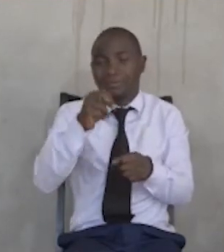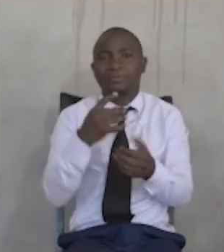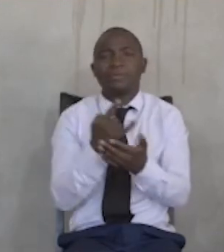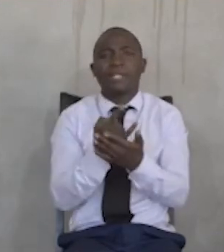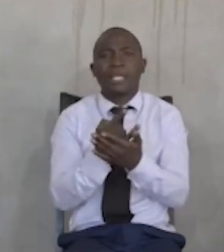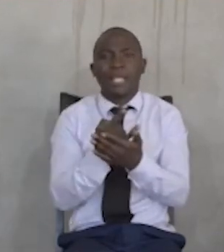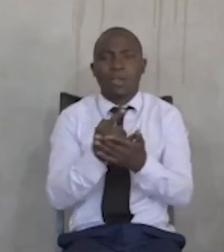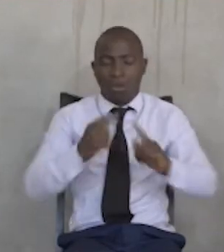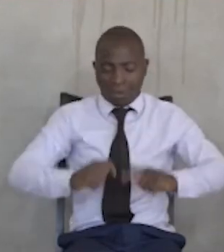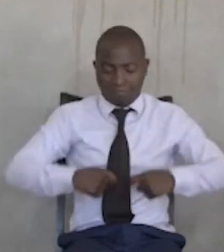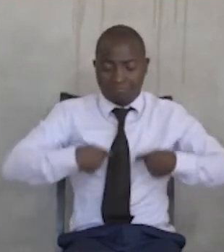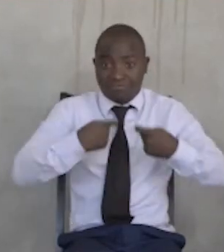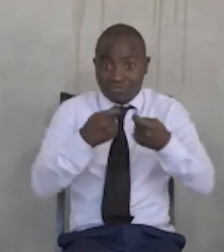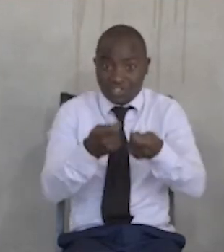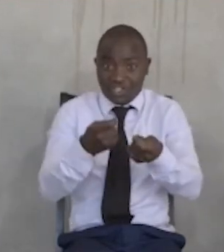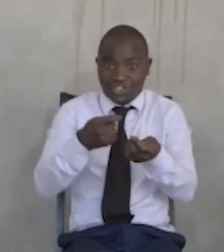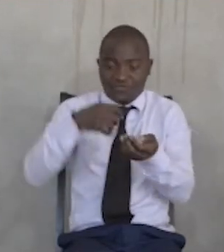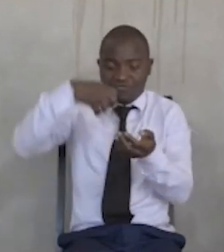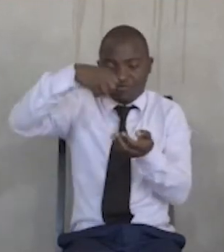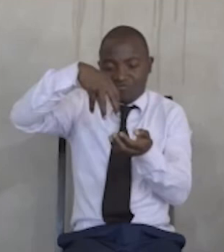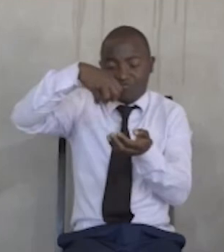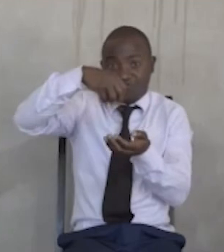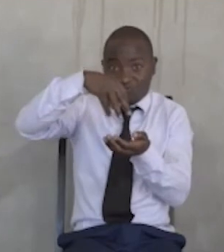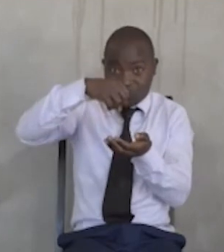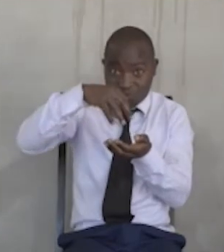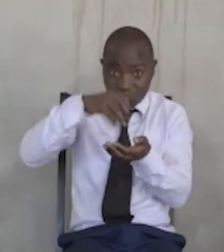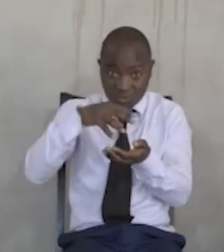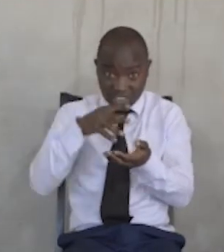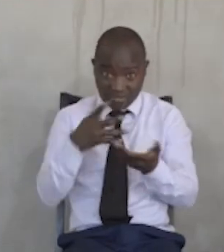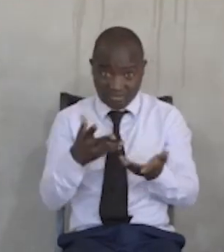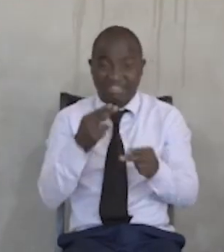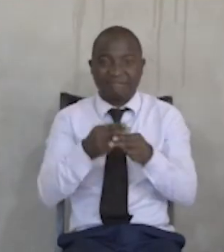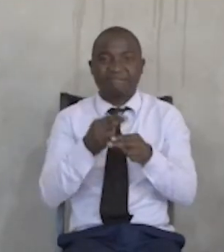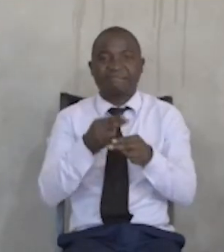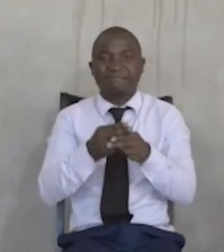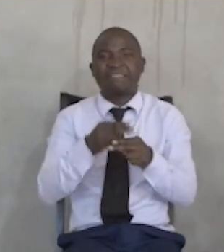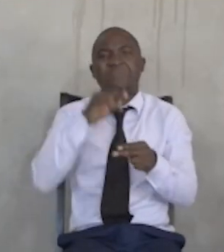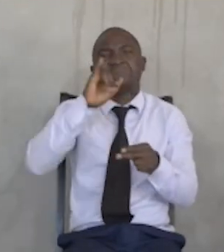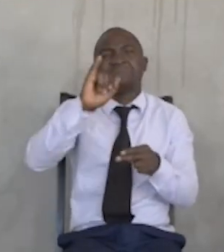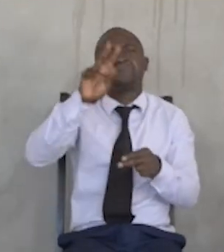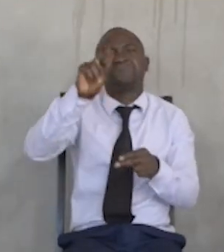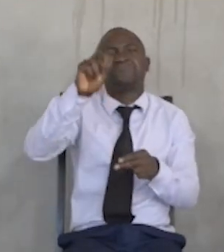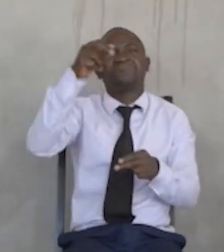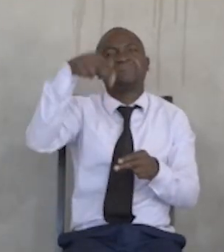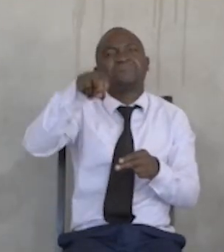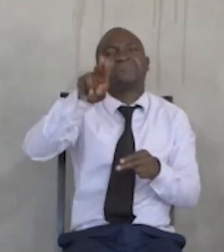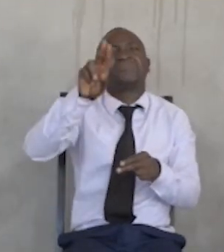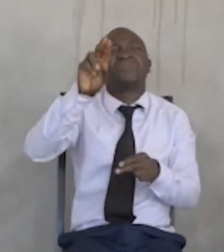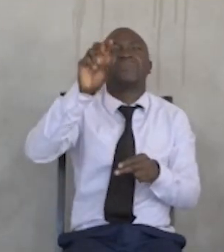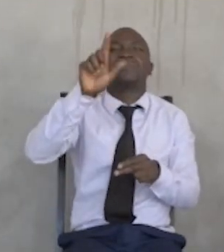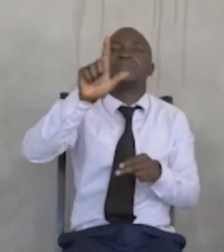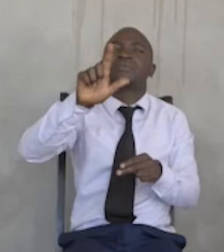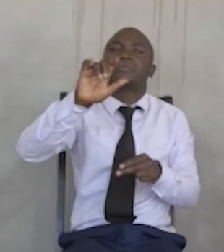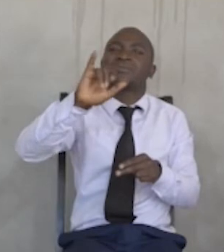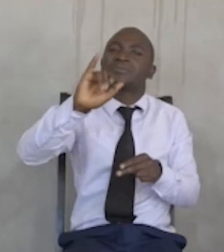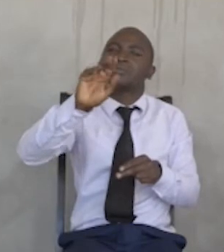called insulin. So these genes also, they are responsible for the unique physical